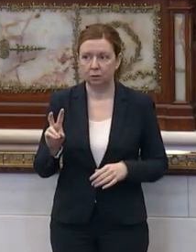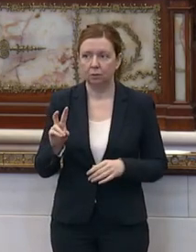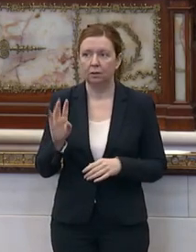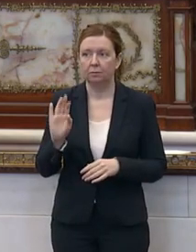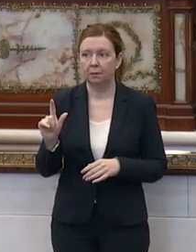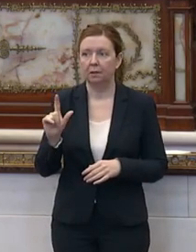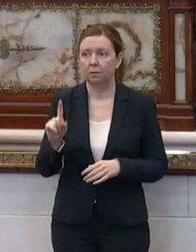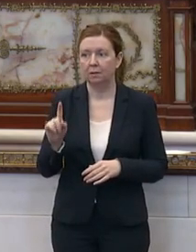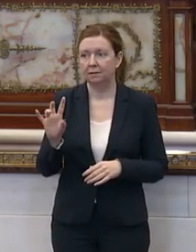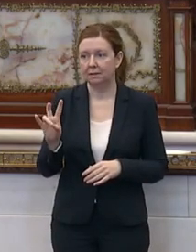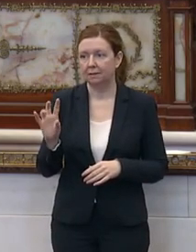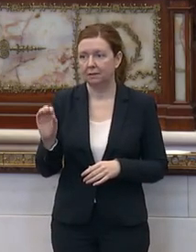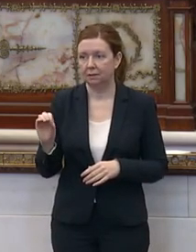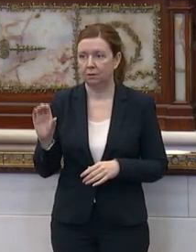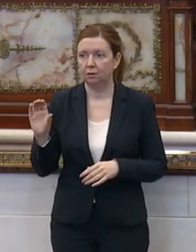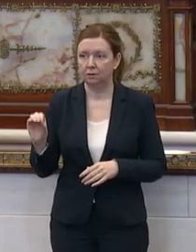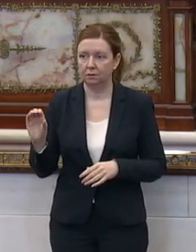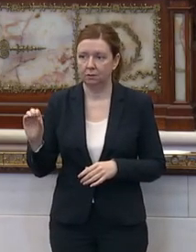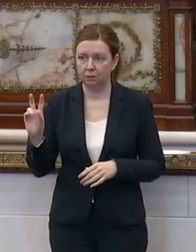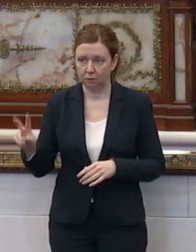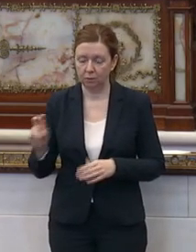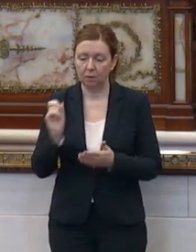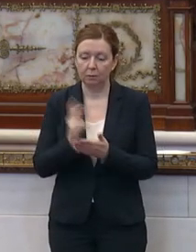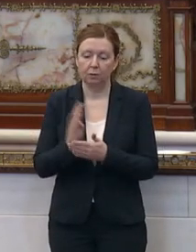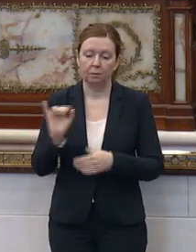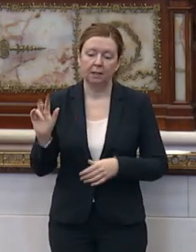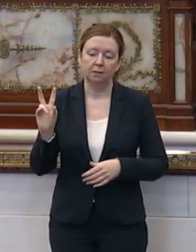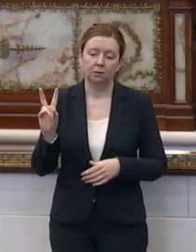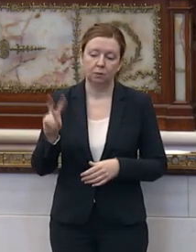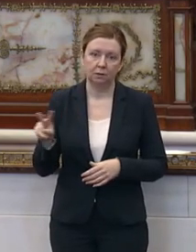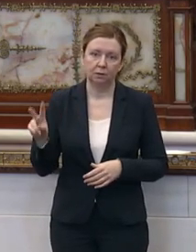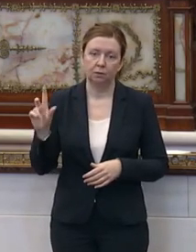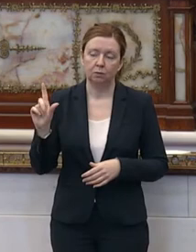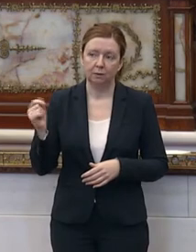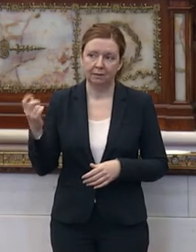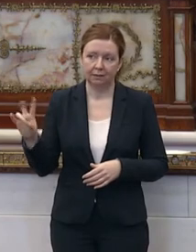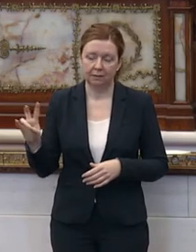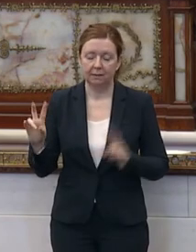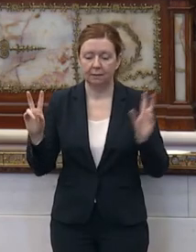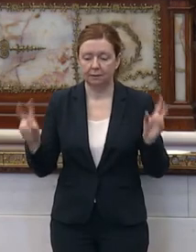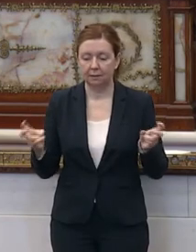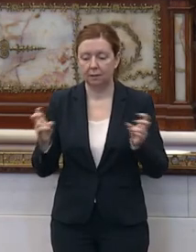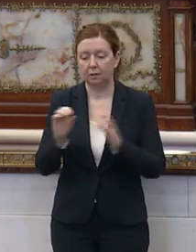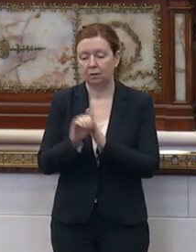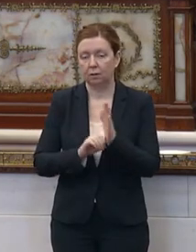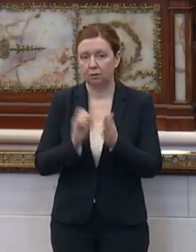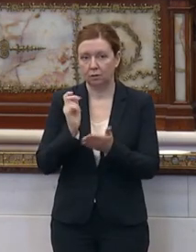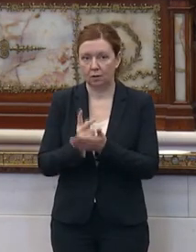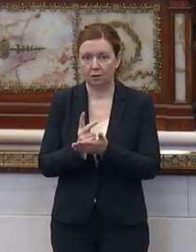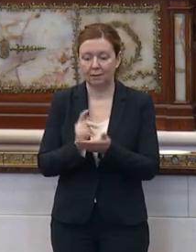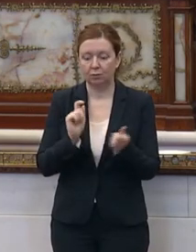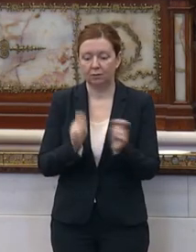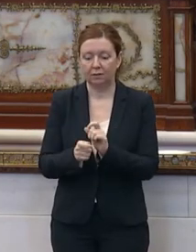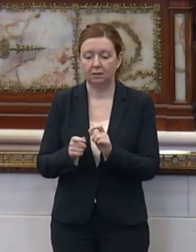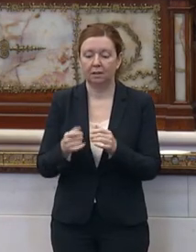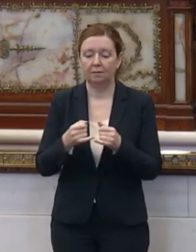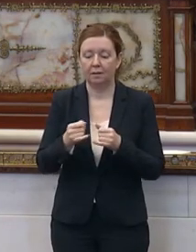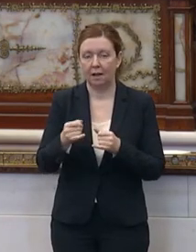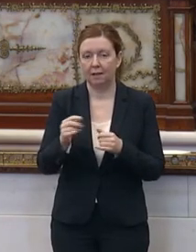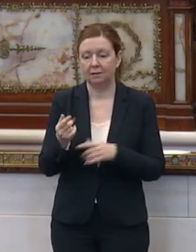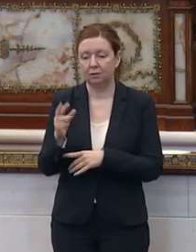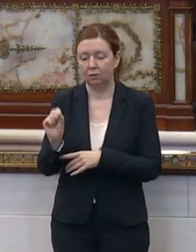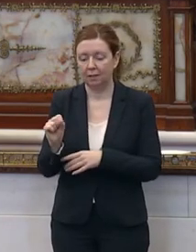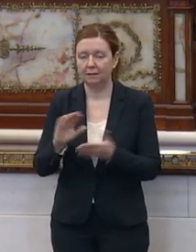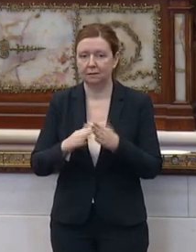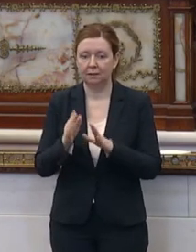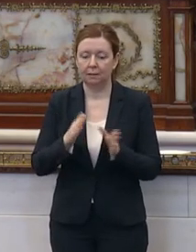number 170002, approved May 22, 2017, entitled an ordinance authorizing the revision of lines of grades in a portion of City